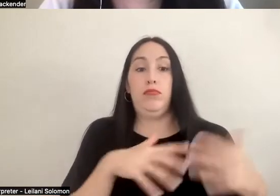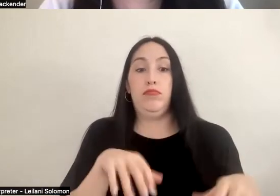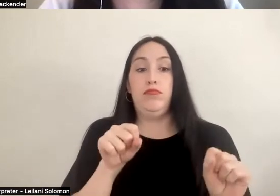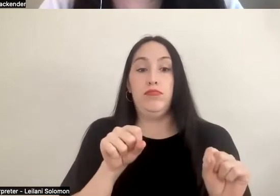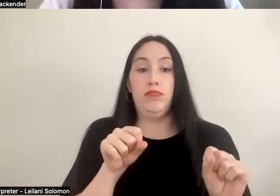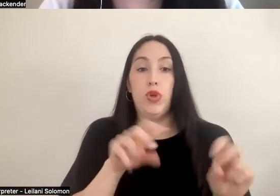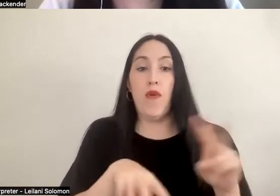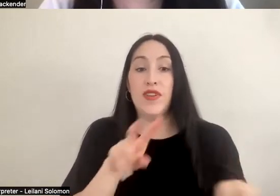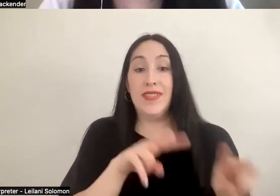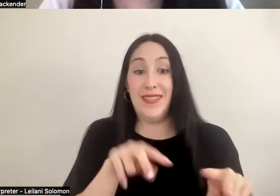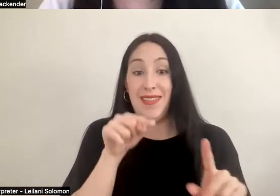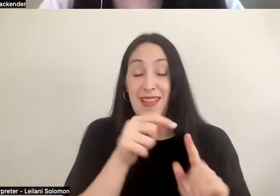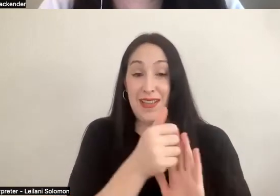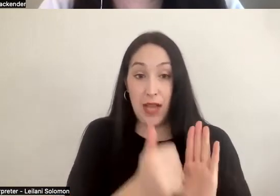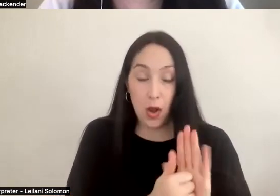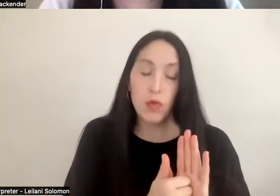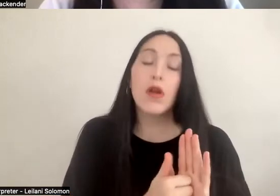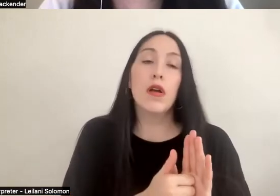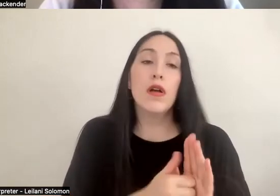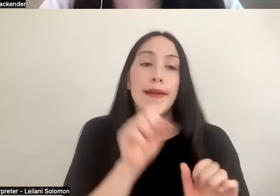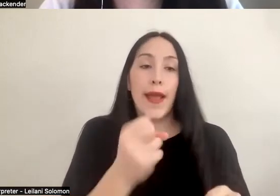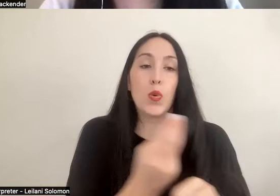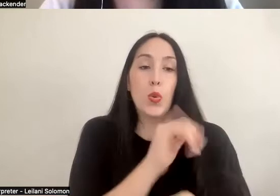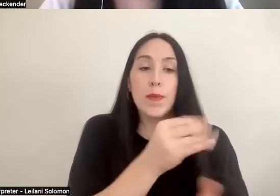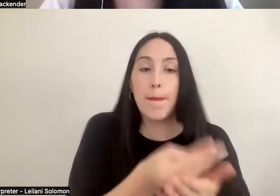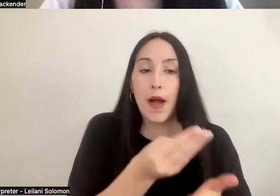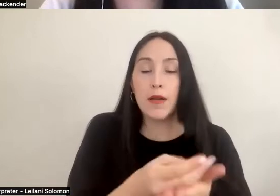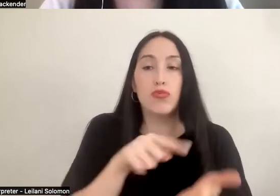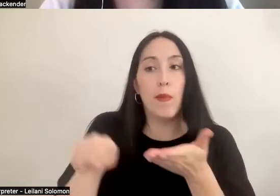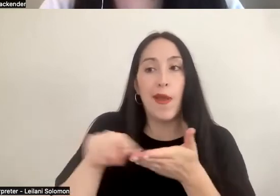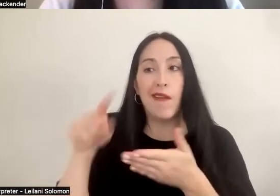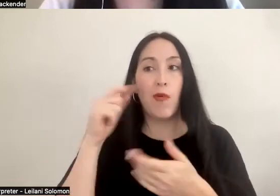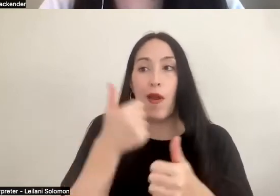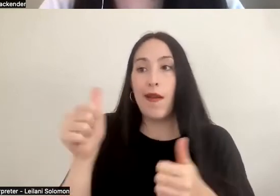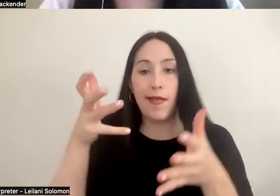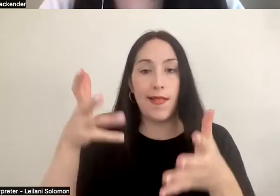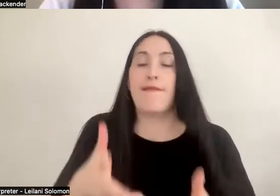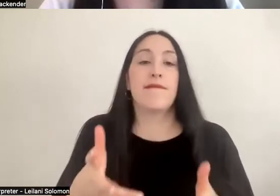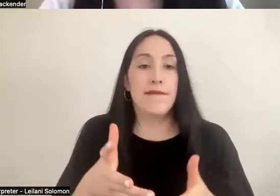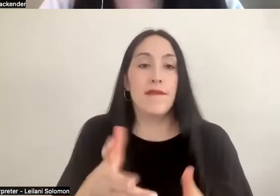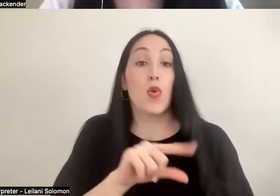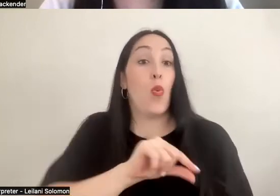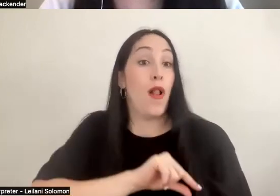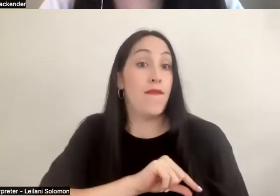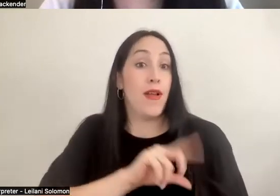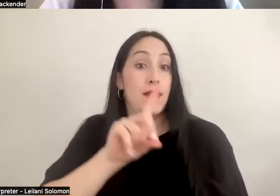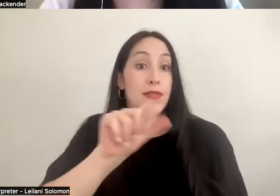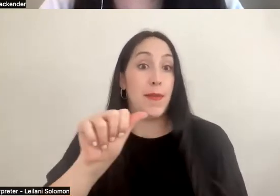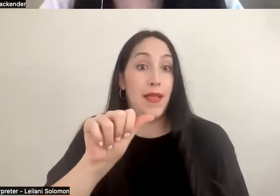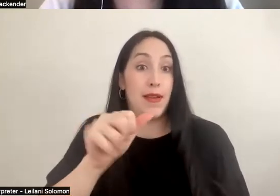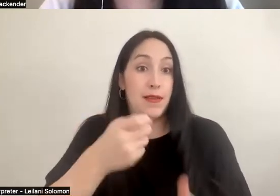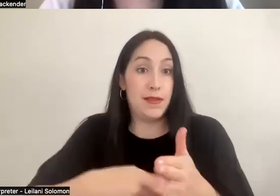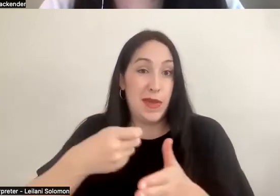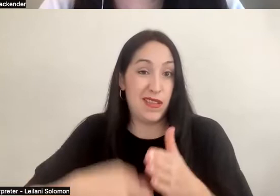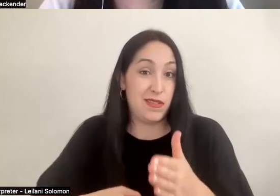any outstanding qualified disability expenses. Once all outstanding qualified disability expenses are paid,